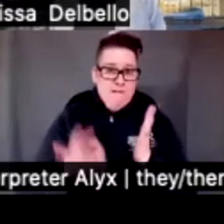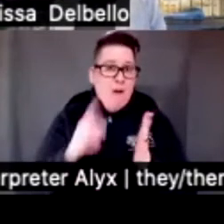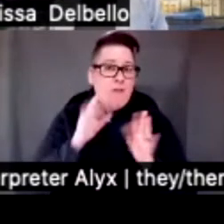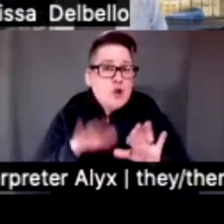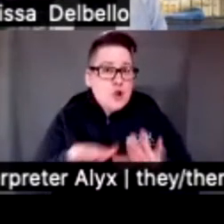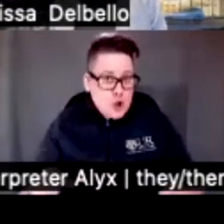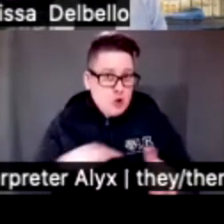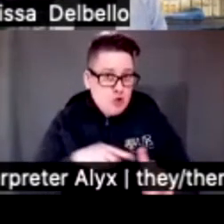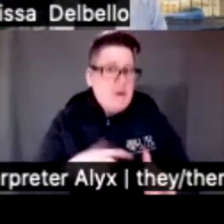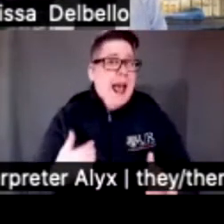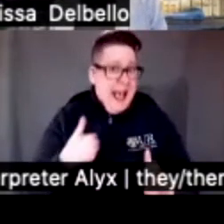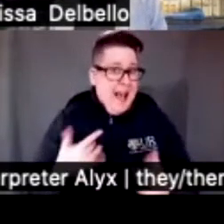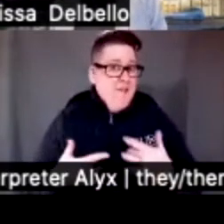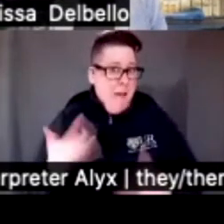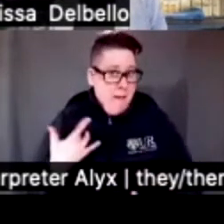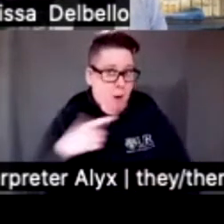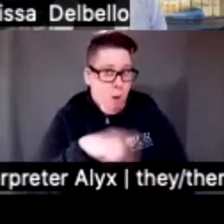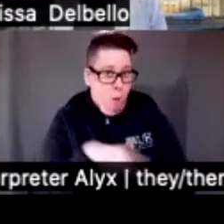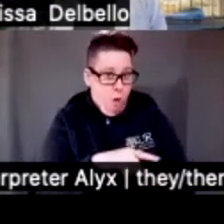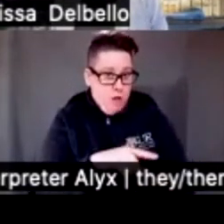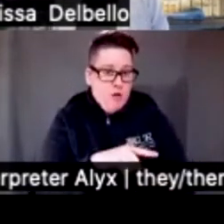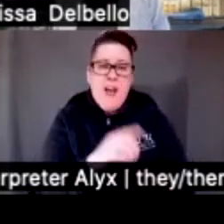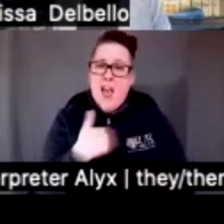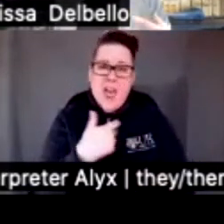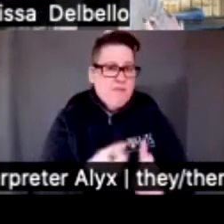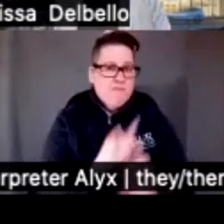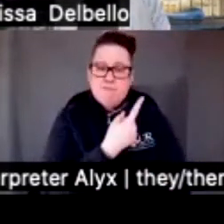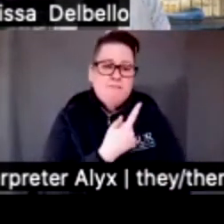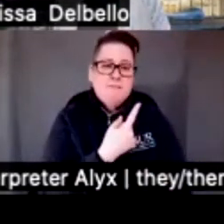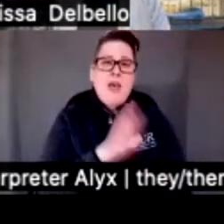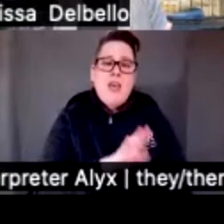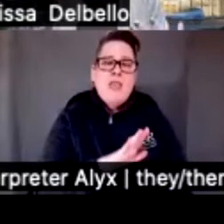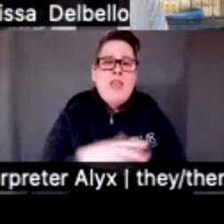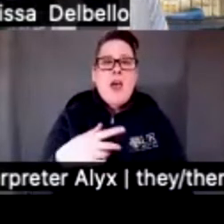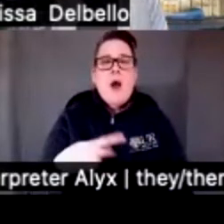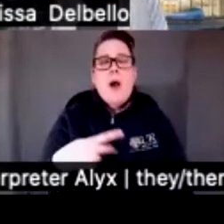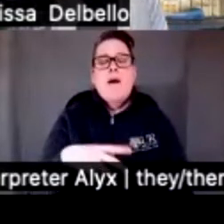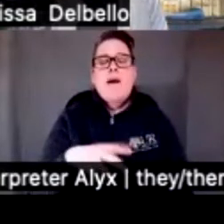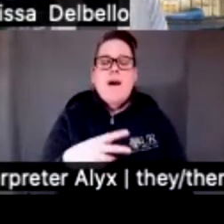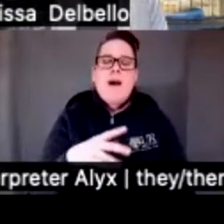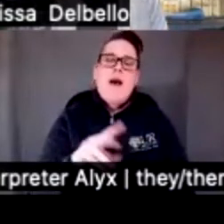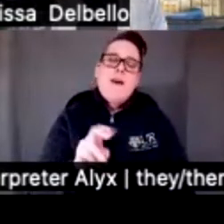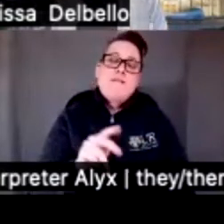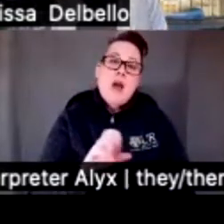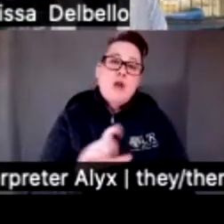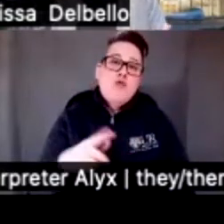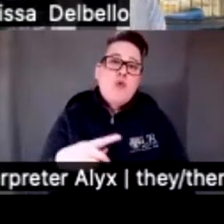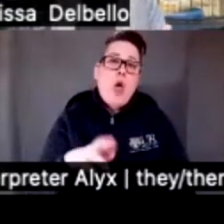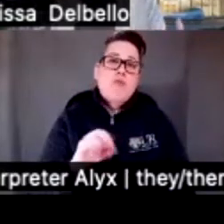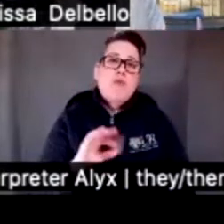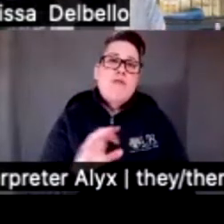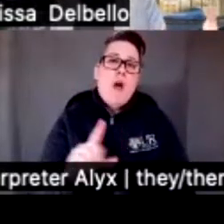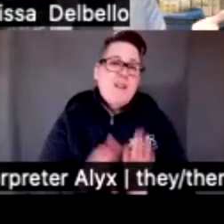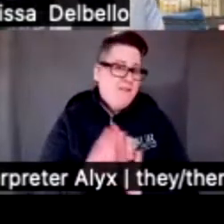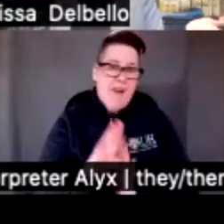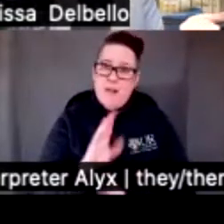who have bipolar disorder are abnormalities in ventral prefrontal development,